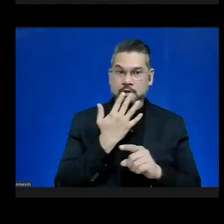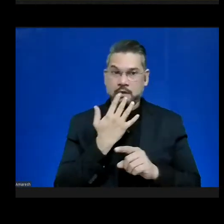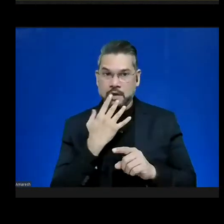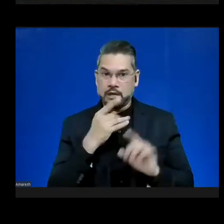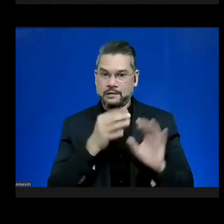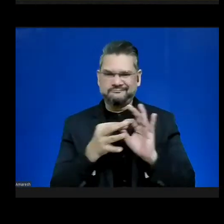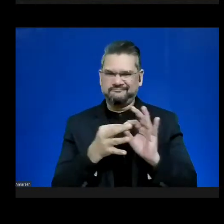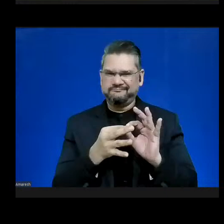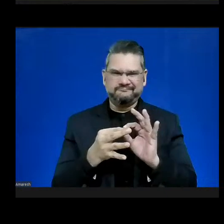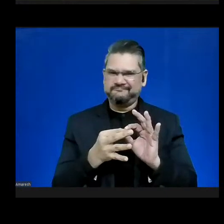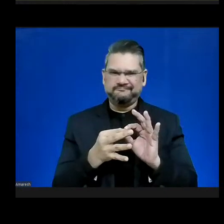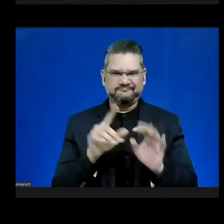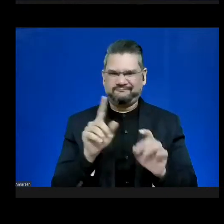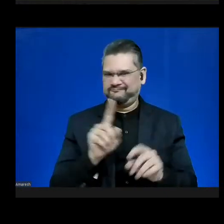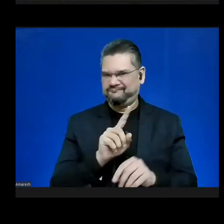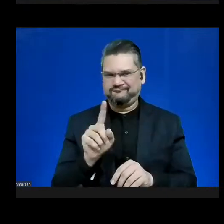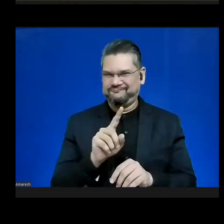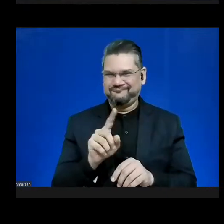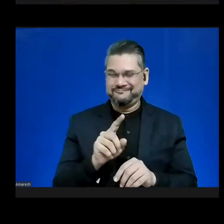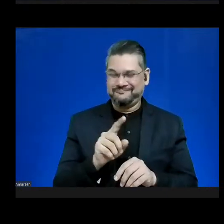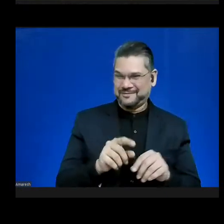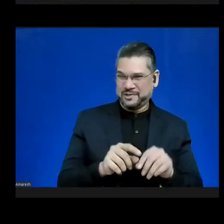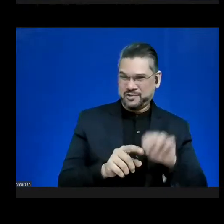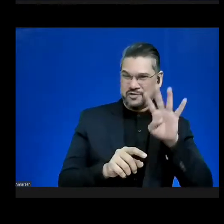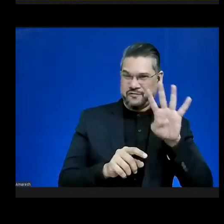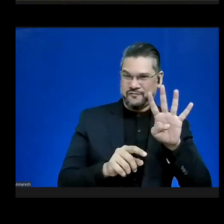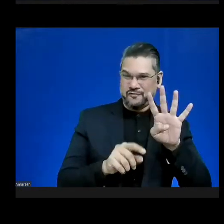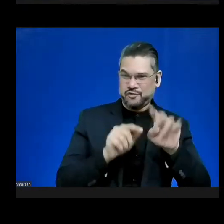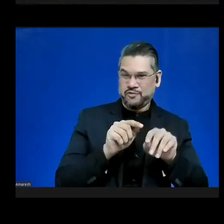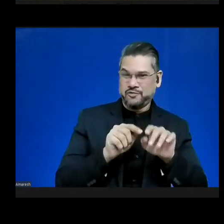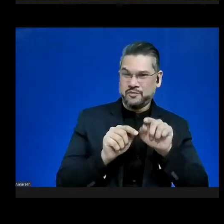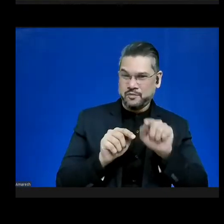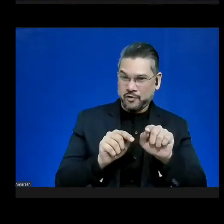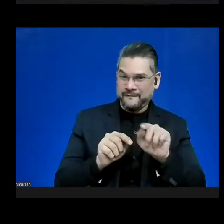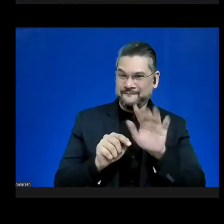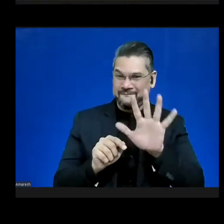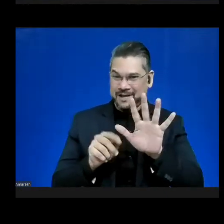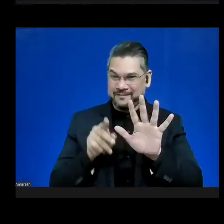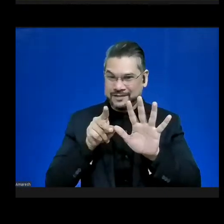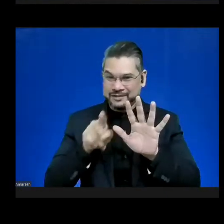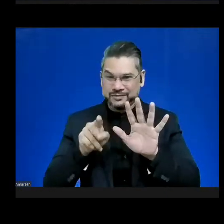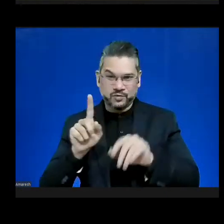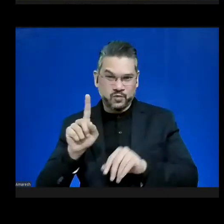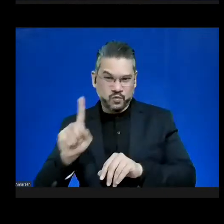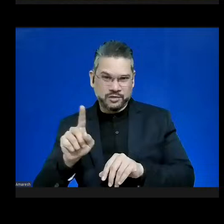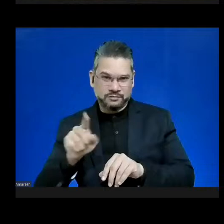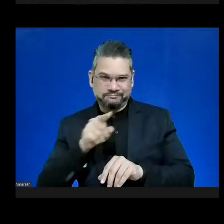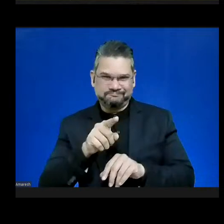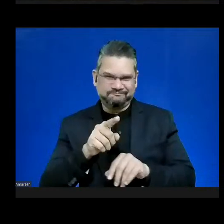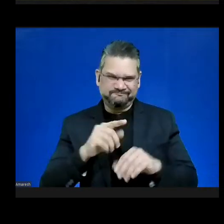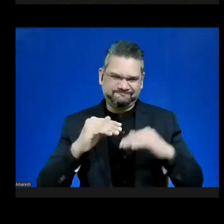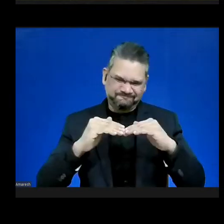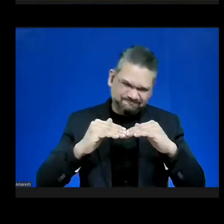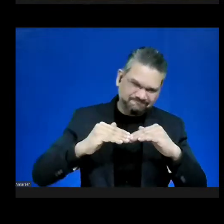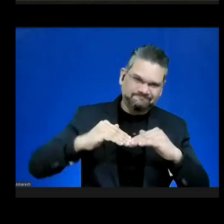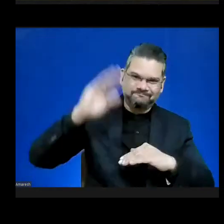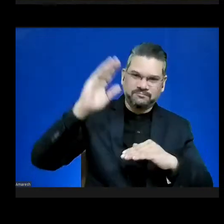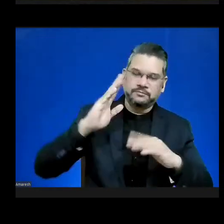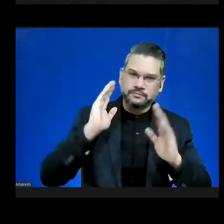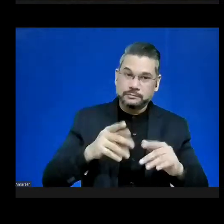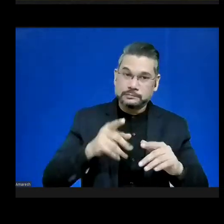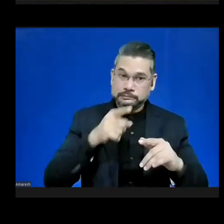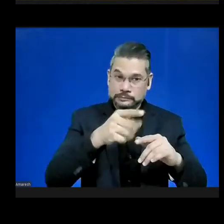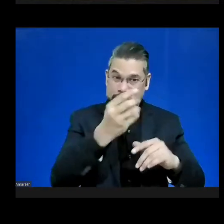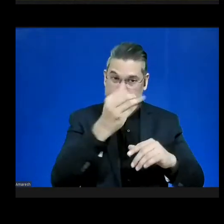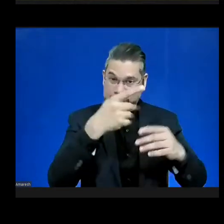said 4.5 is to 1 is the contrast ratio. So based on these, many of these combinations do not qualify